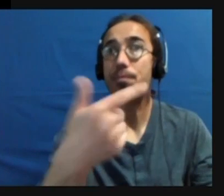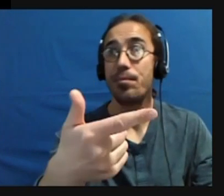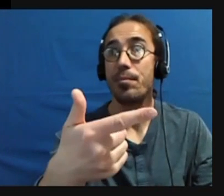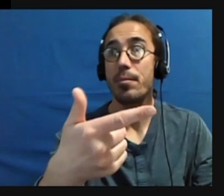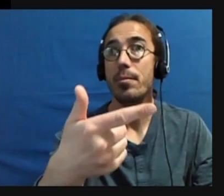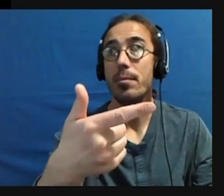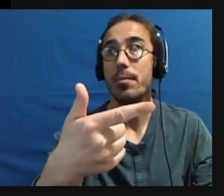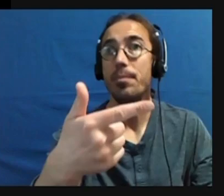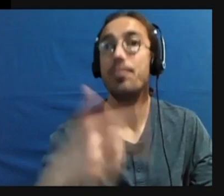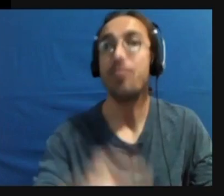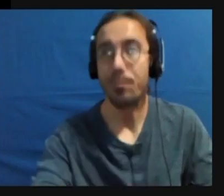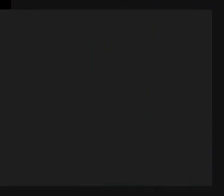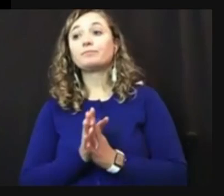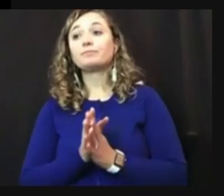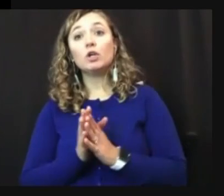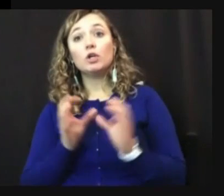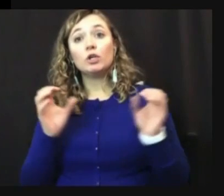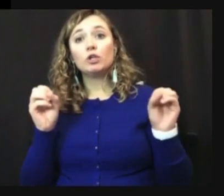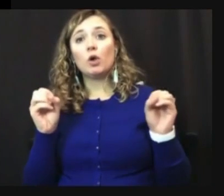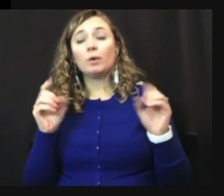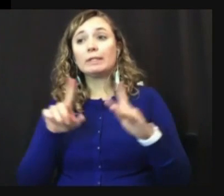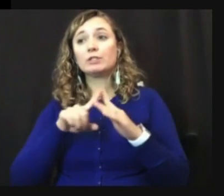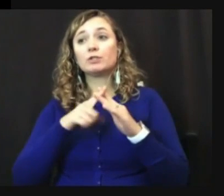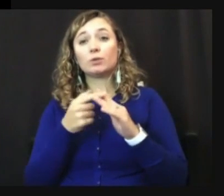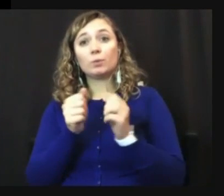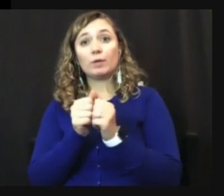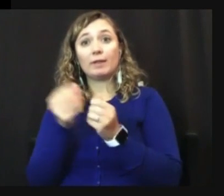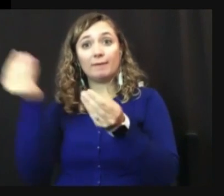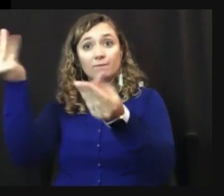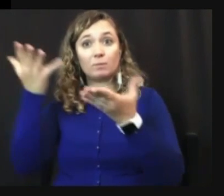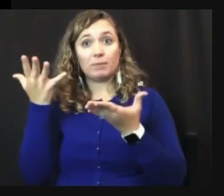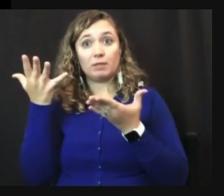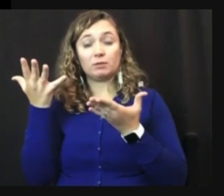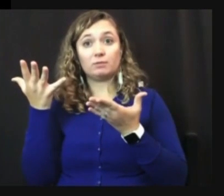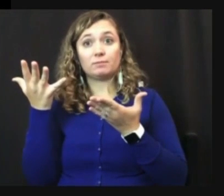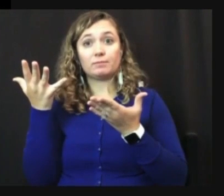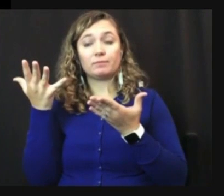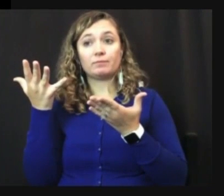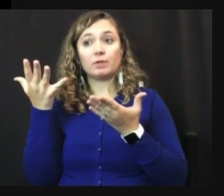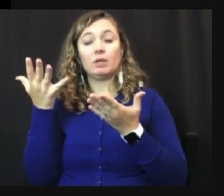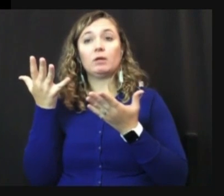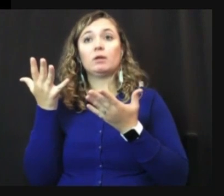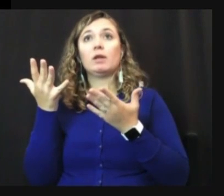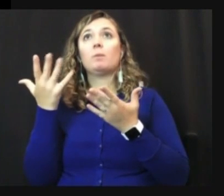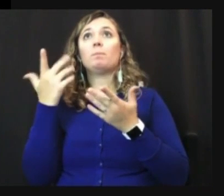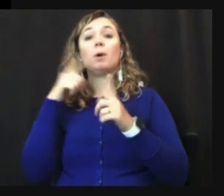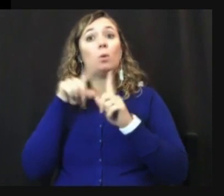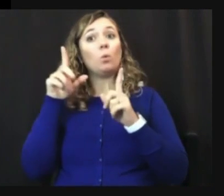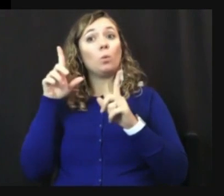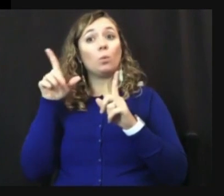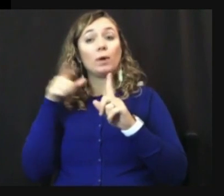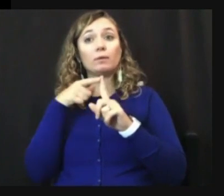And it starts out with the information we're getting in. But then once we have that information in, we